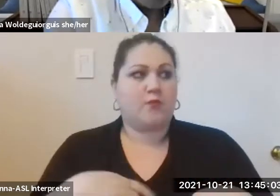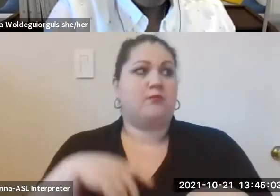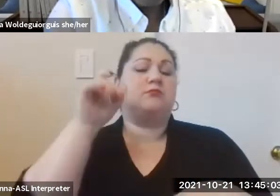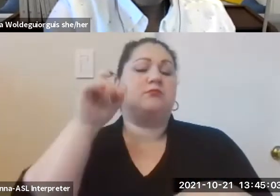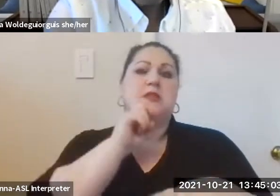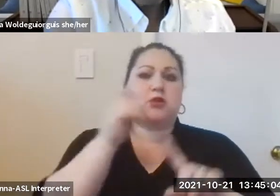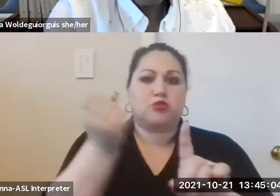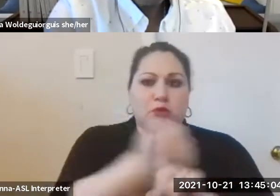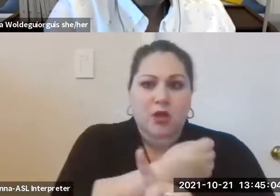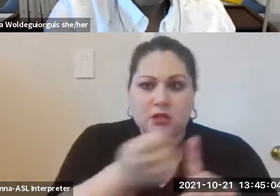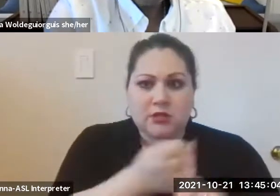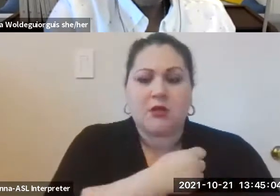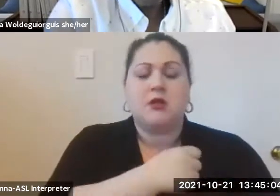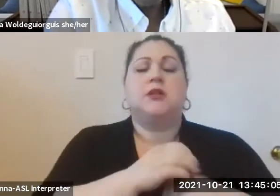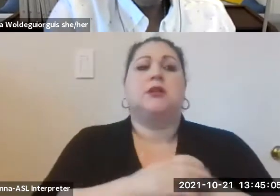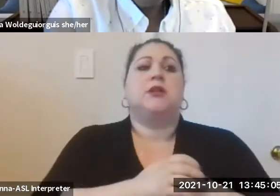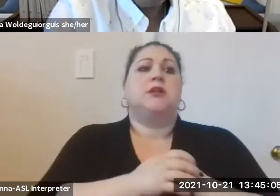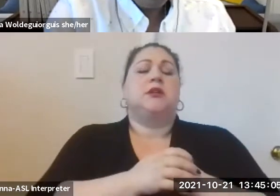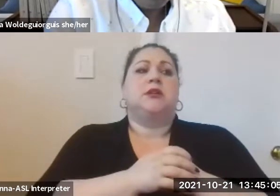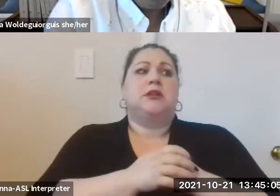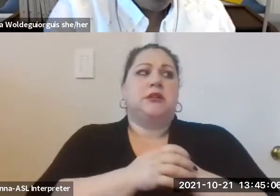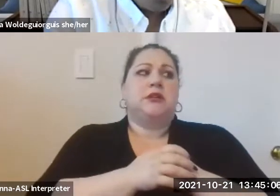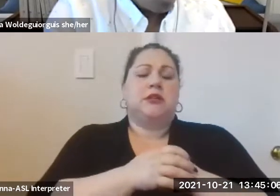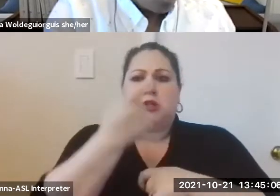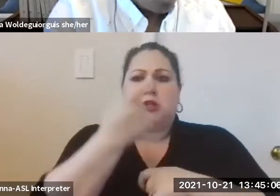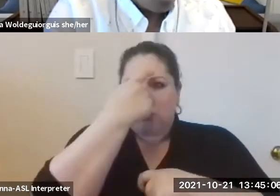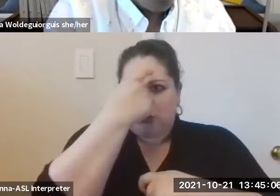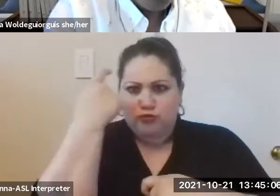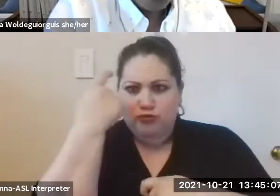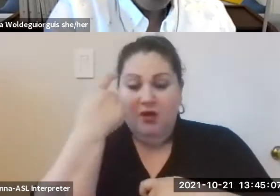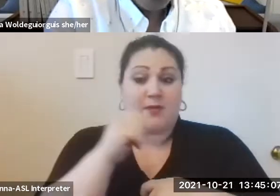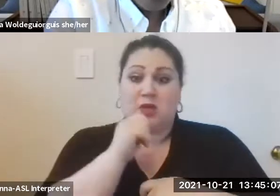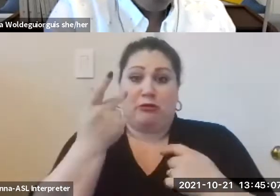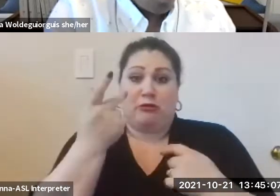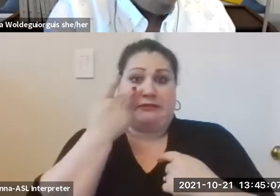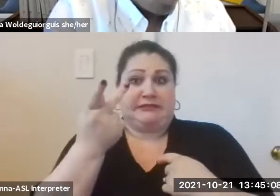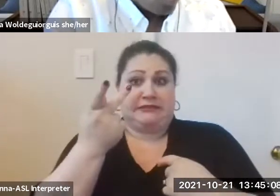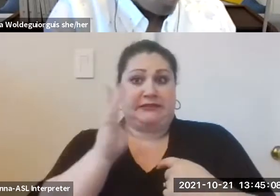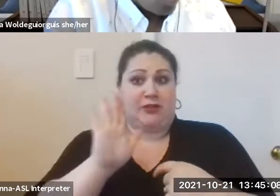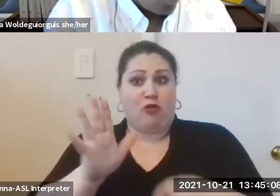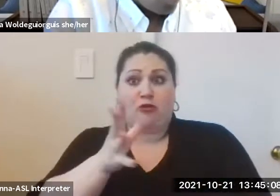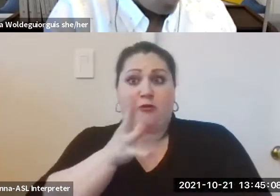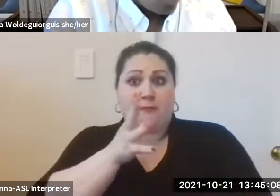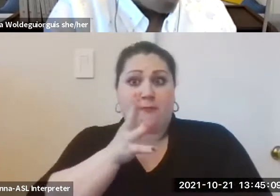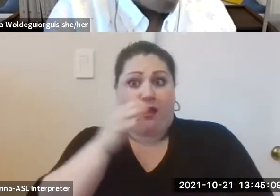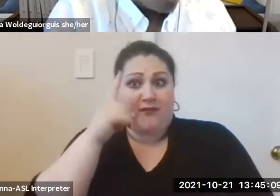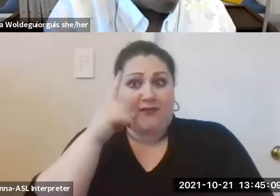of not getting to see me as her mom for over 2 years,